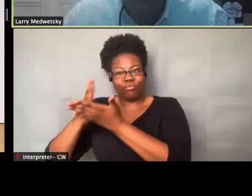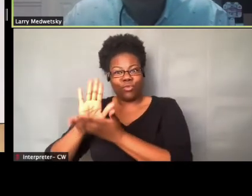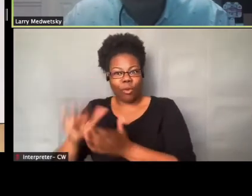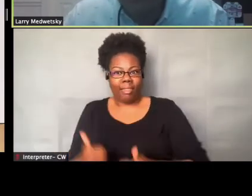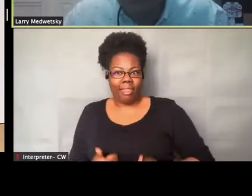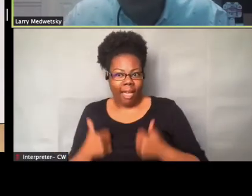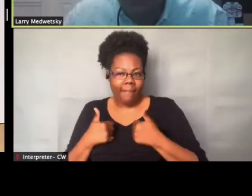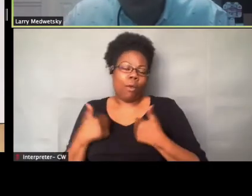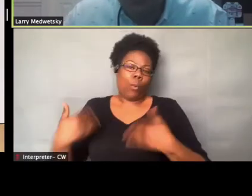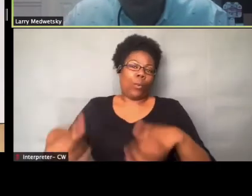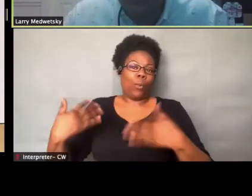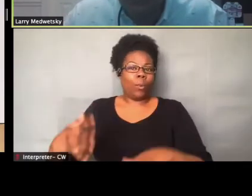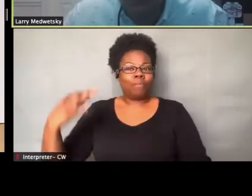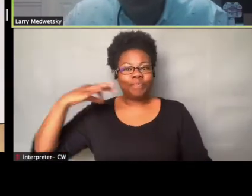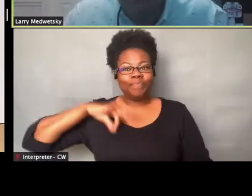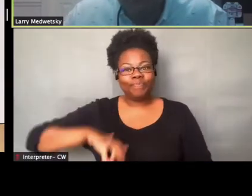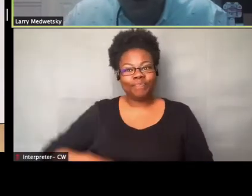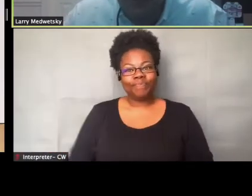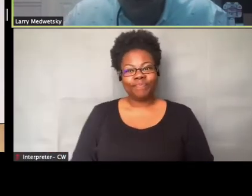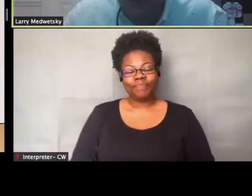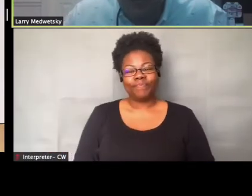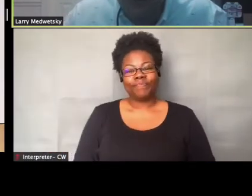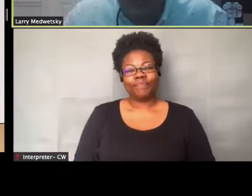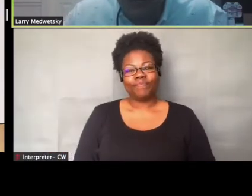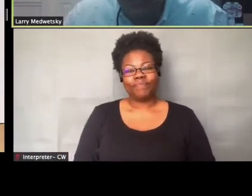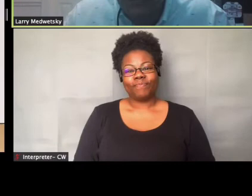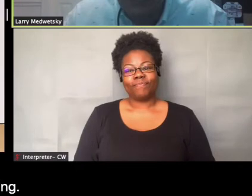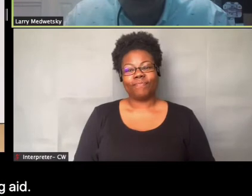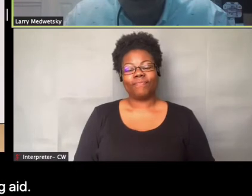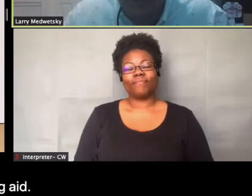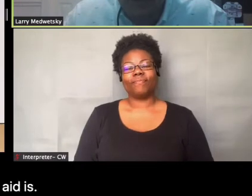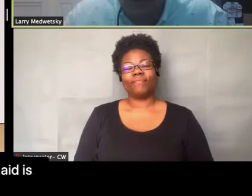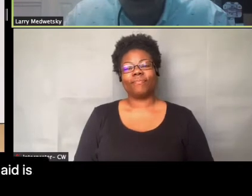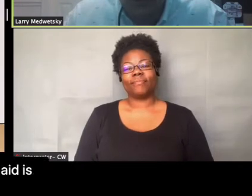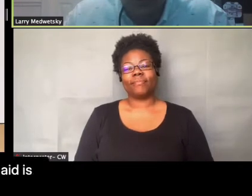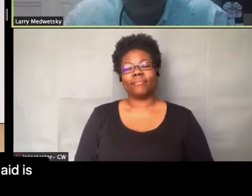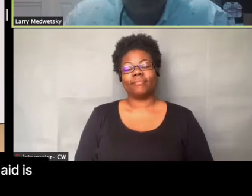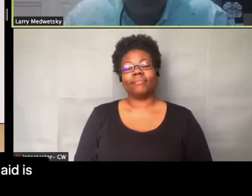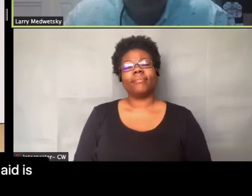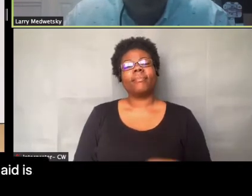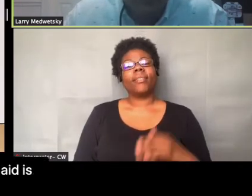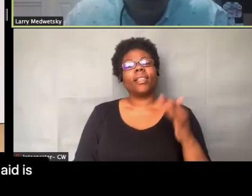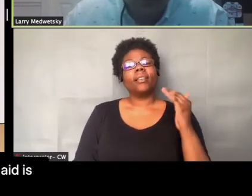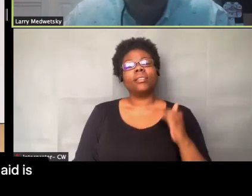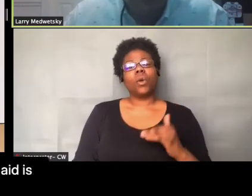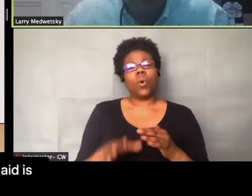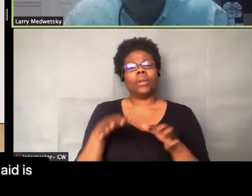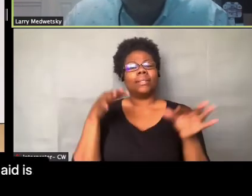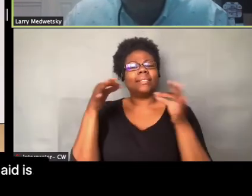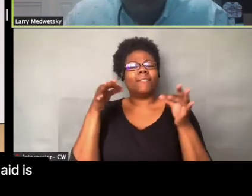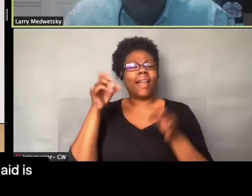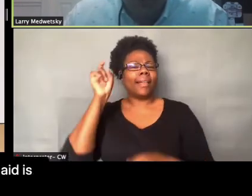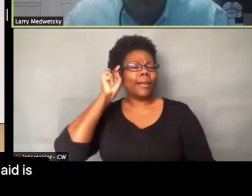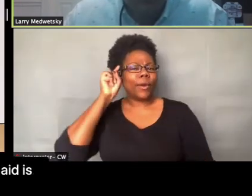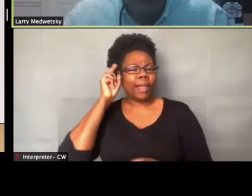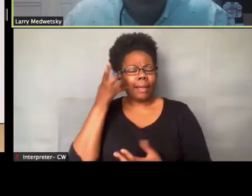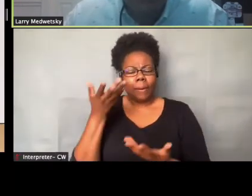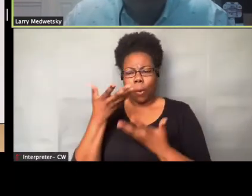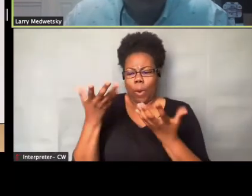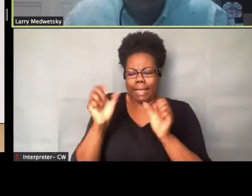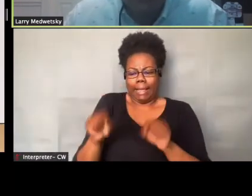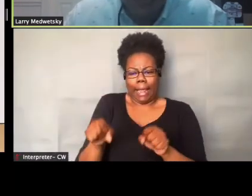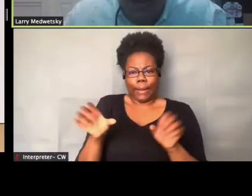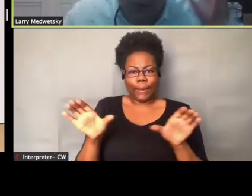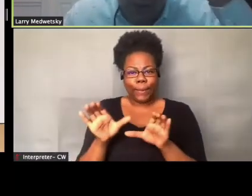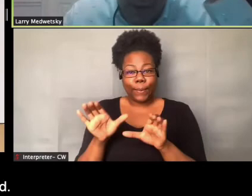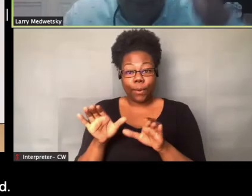So, like to here shows it's defining what a hearing aid is and what it can do. So, first of all, communicate